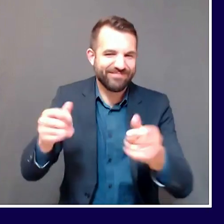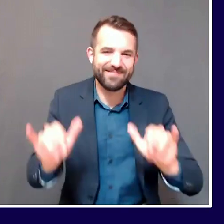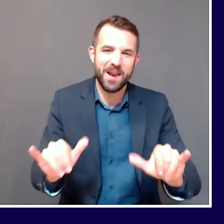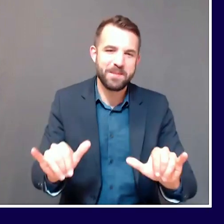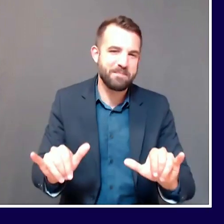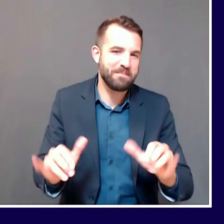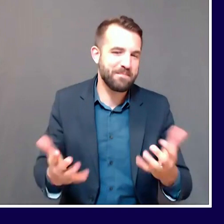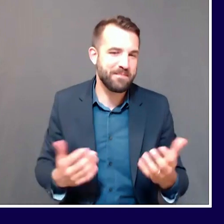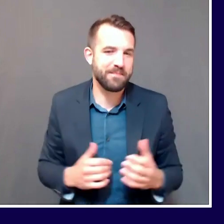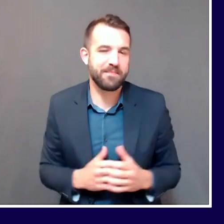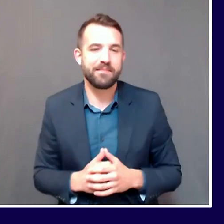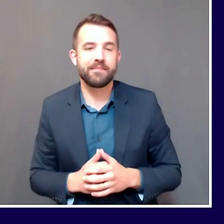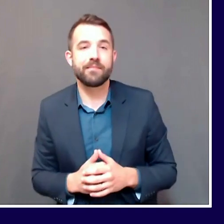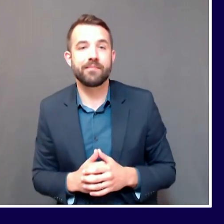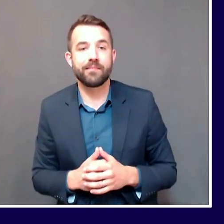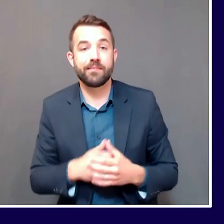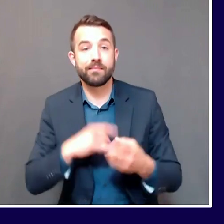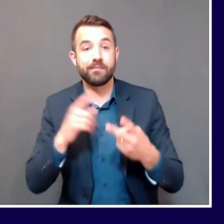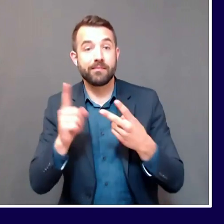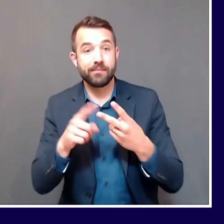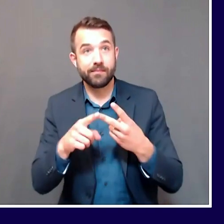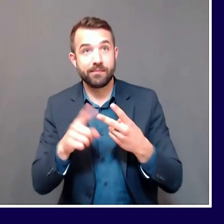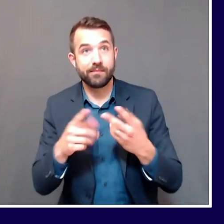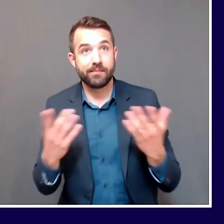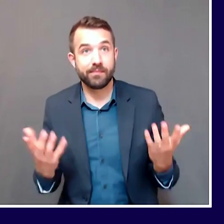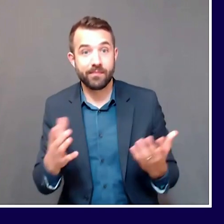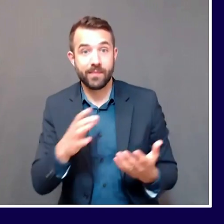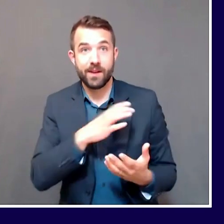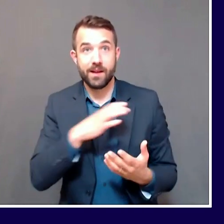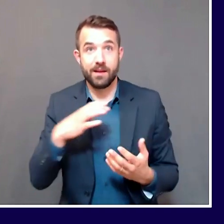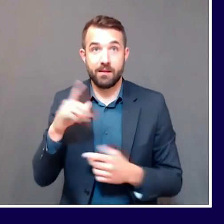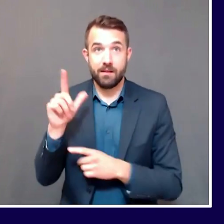latter, I'll turn it over to Commissioner Lambert.